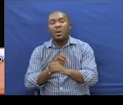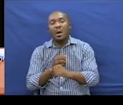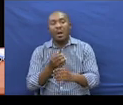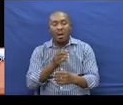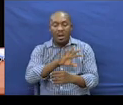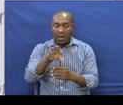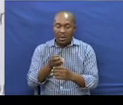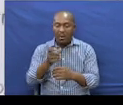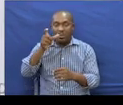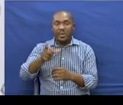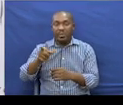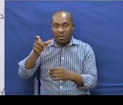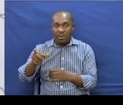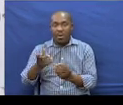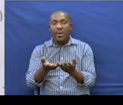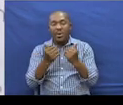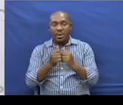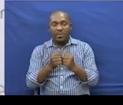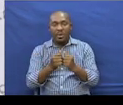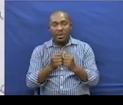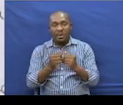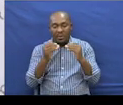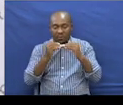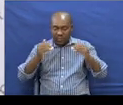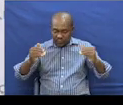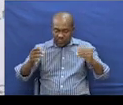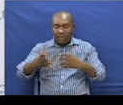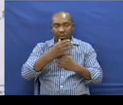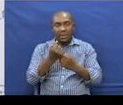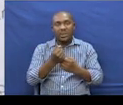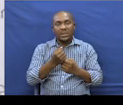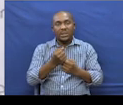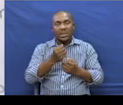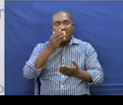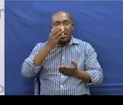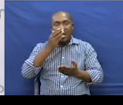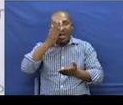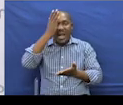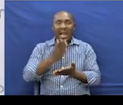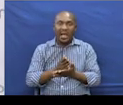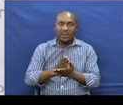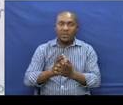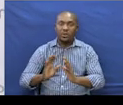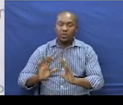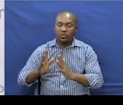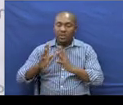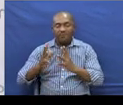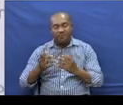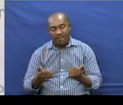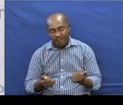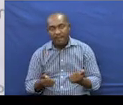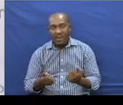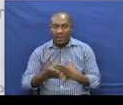people will be assured of the right to live, assured of the right to own properties, and so many